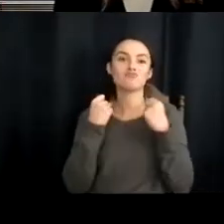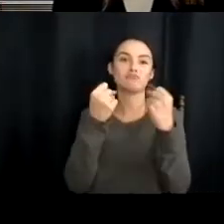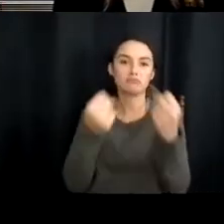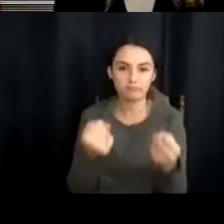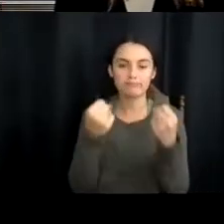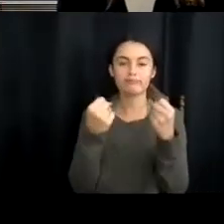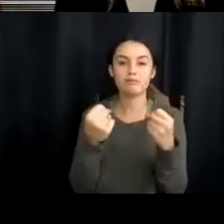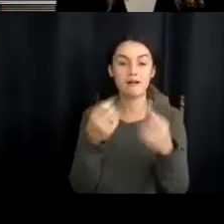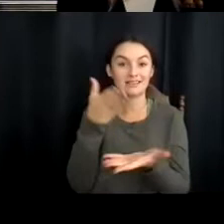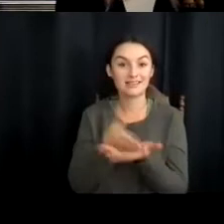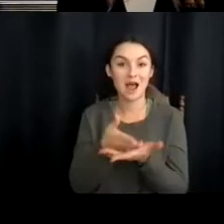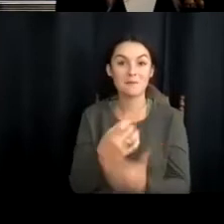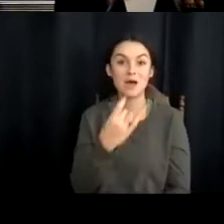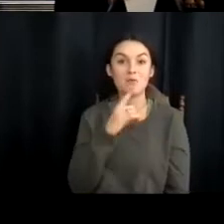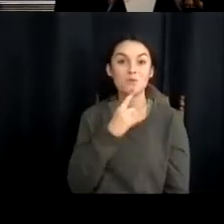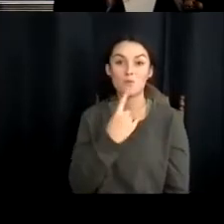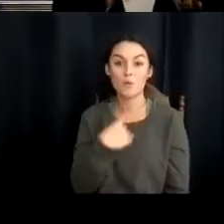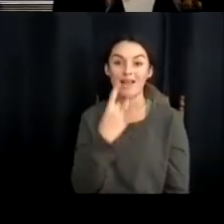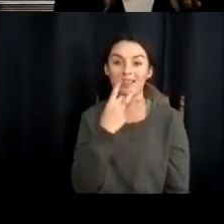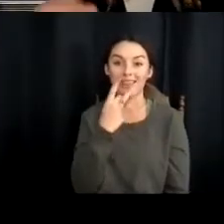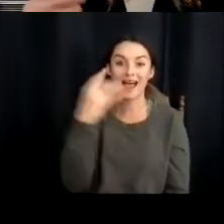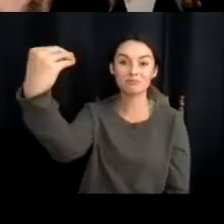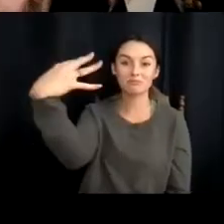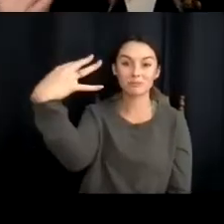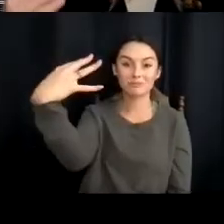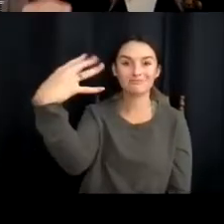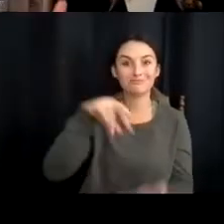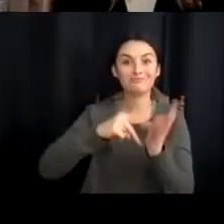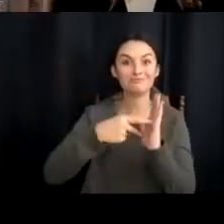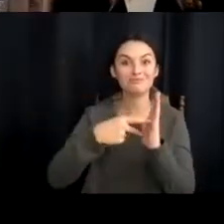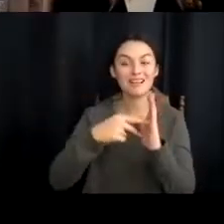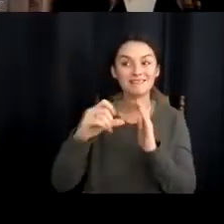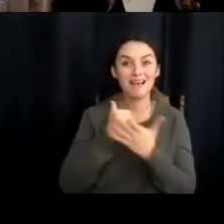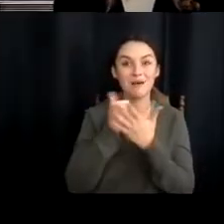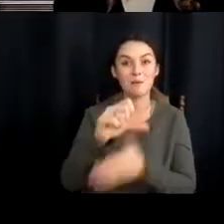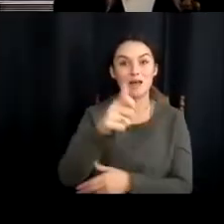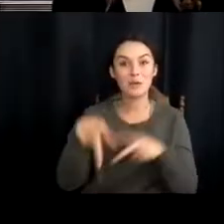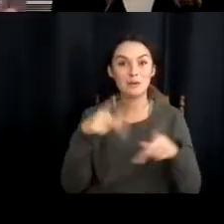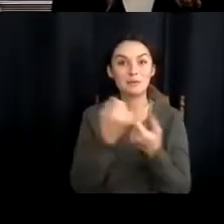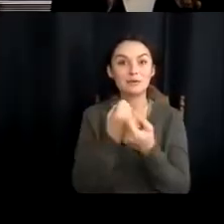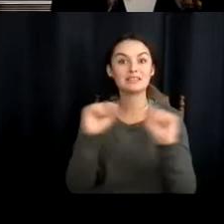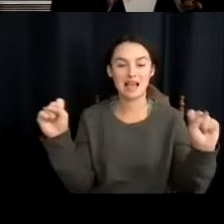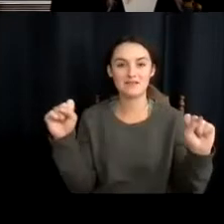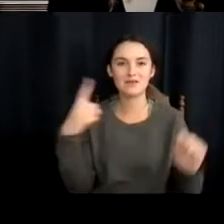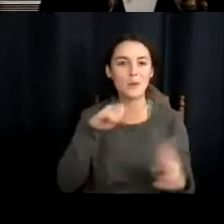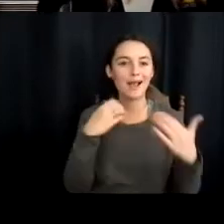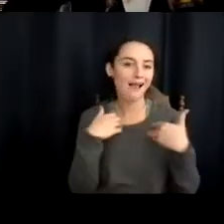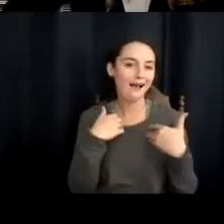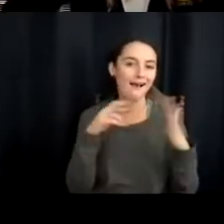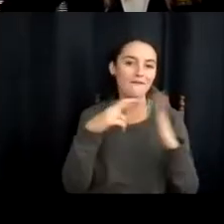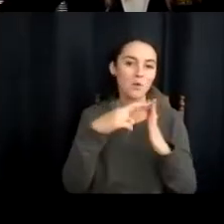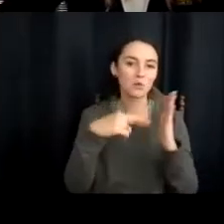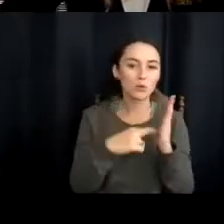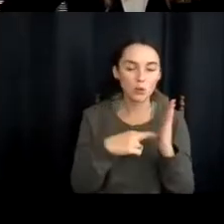red lights? Well, that's to keep other people safe. And so we have all kinds of rules that we use to govern ourselves and make sure that we're